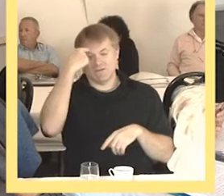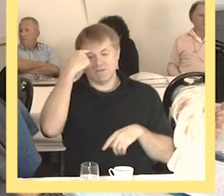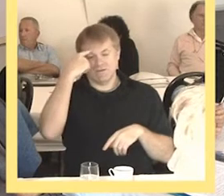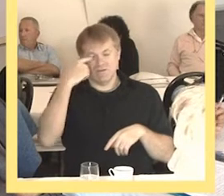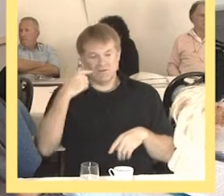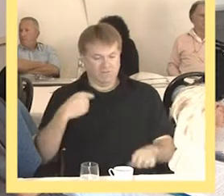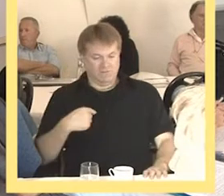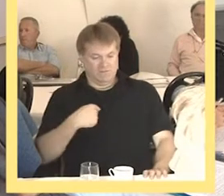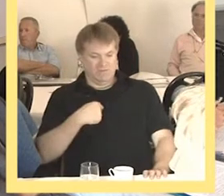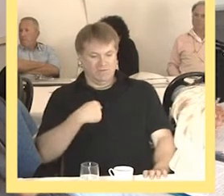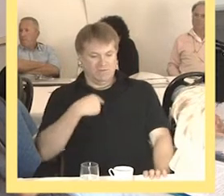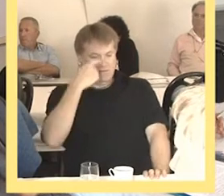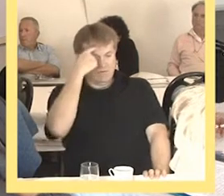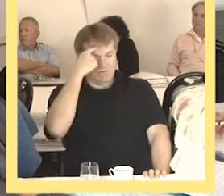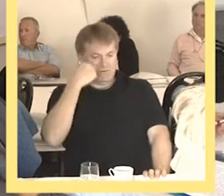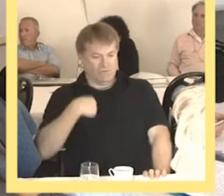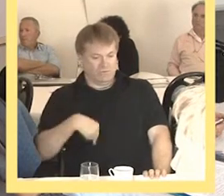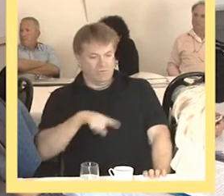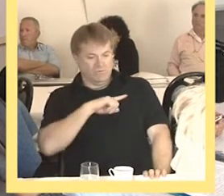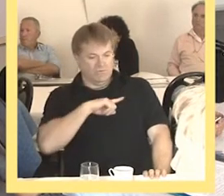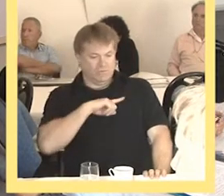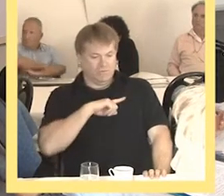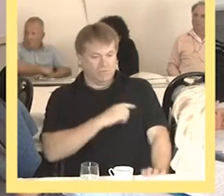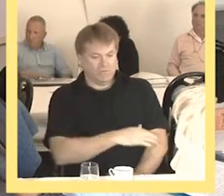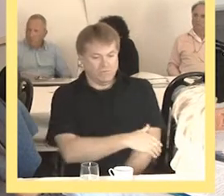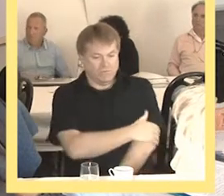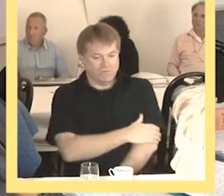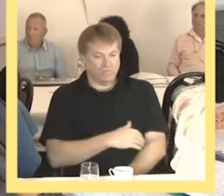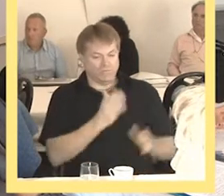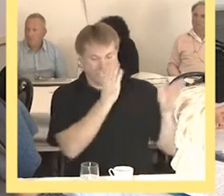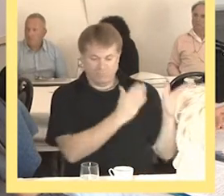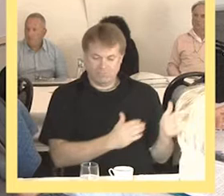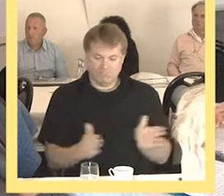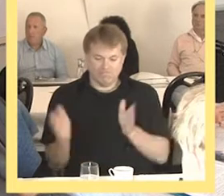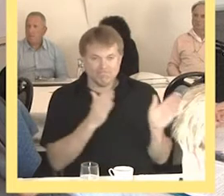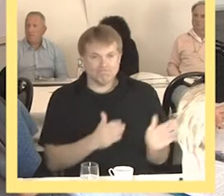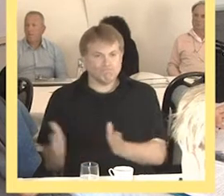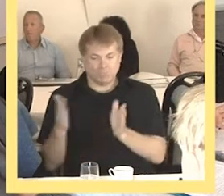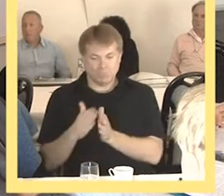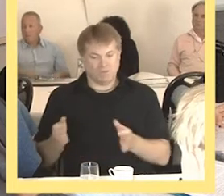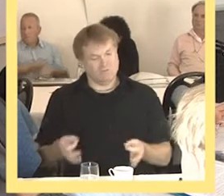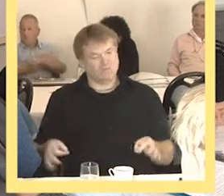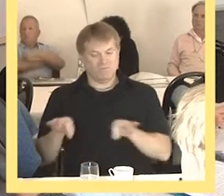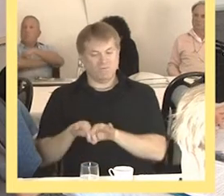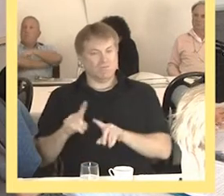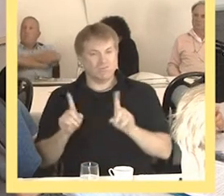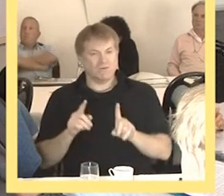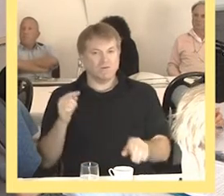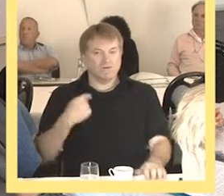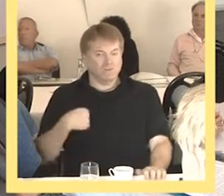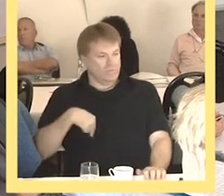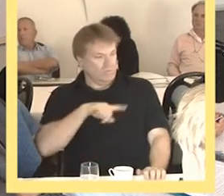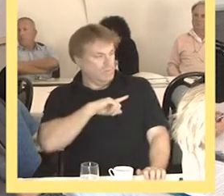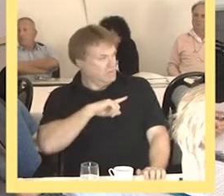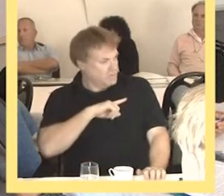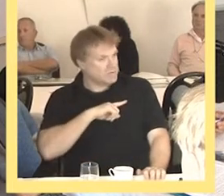most important in preparedness, but we have the mental health perspective,